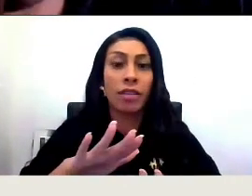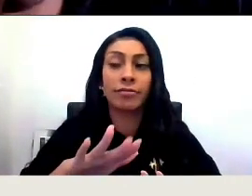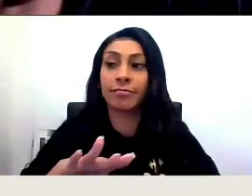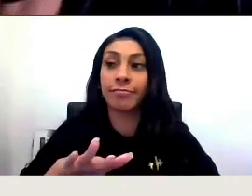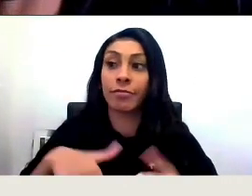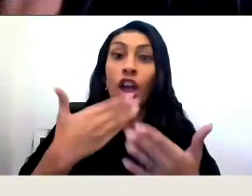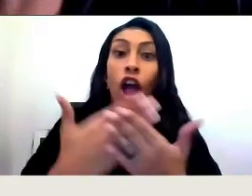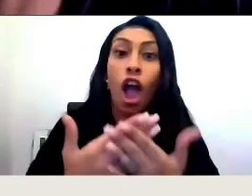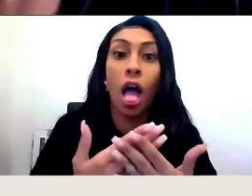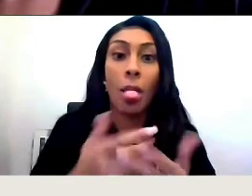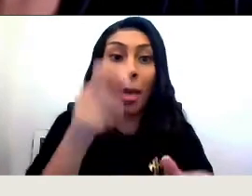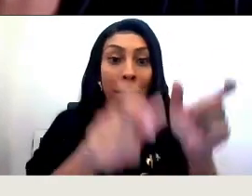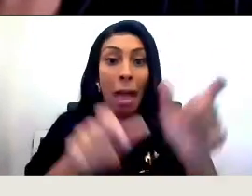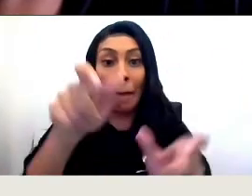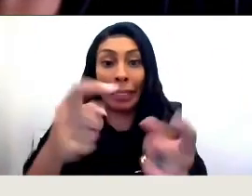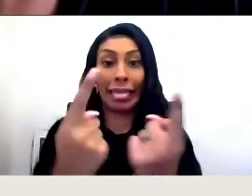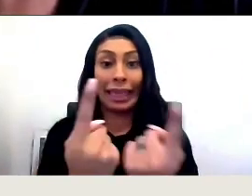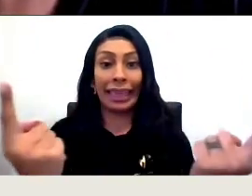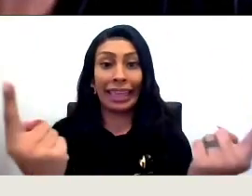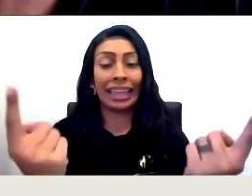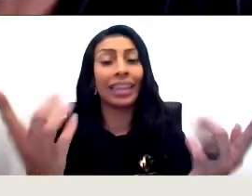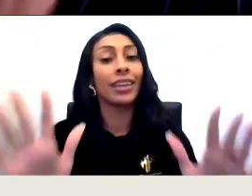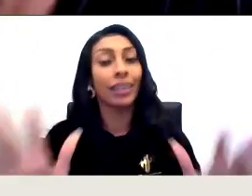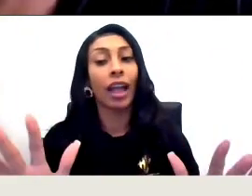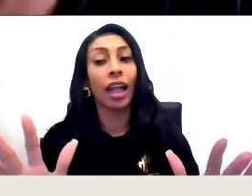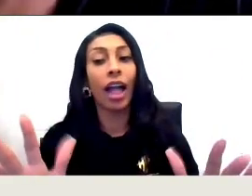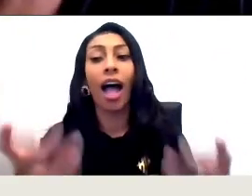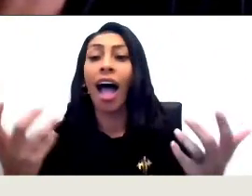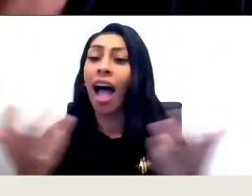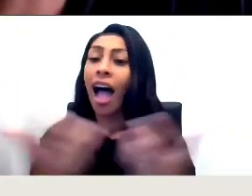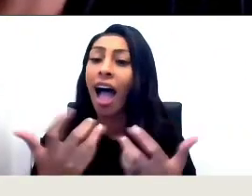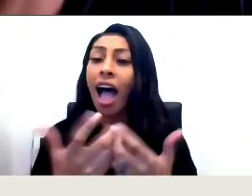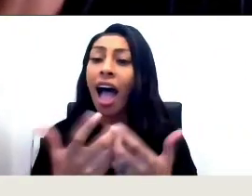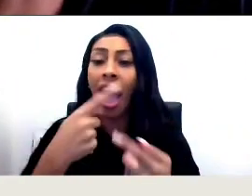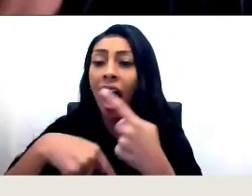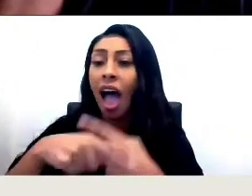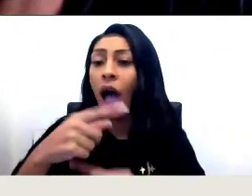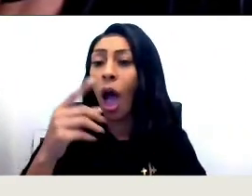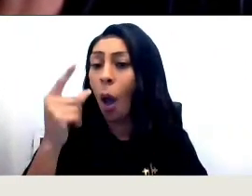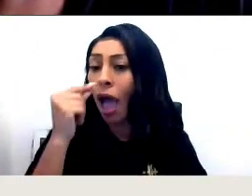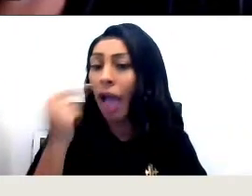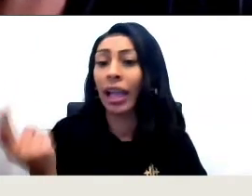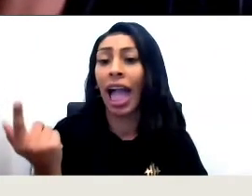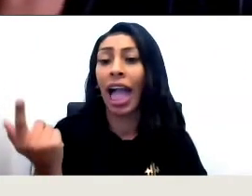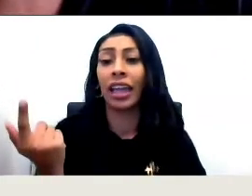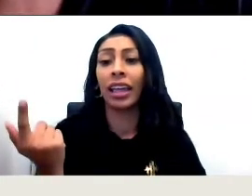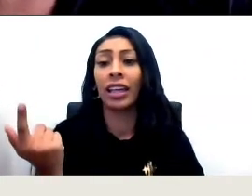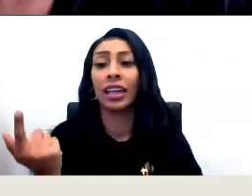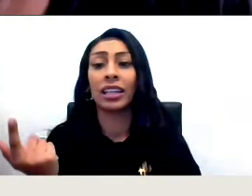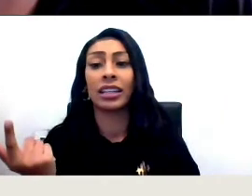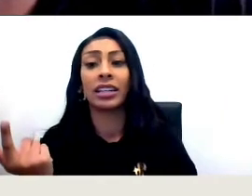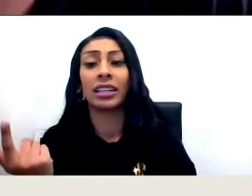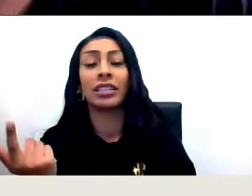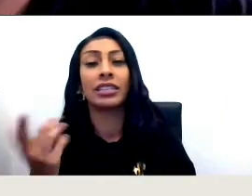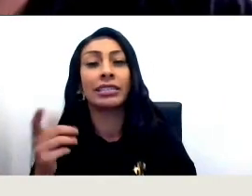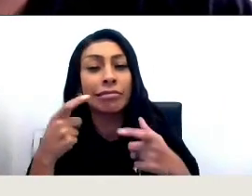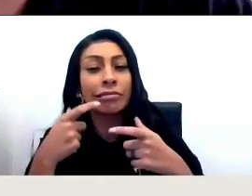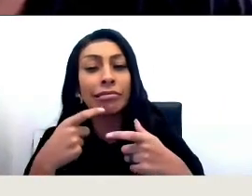to be in the public physically, how can we also look at it and show, ensuring that we